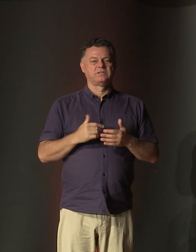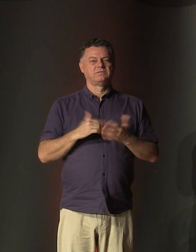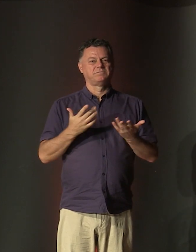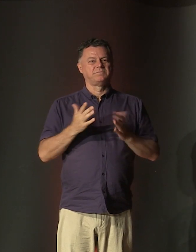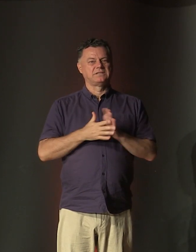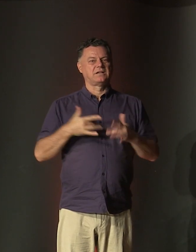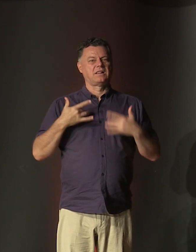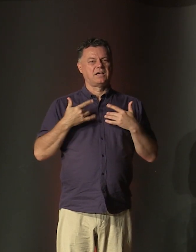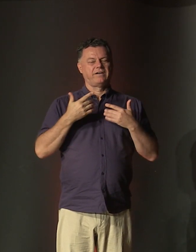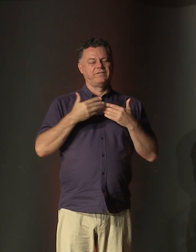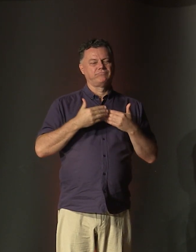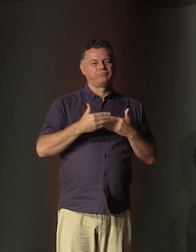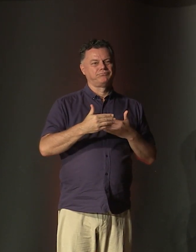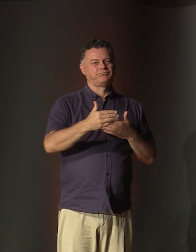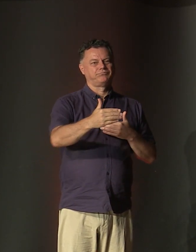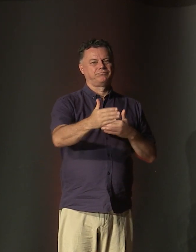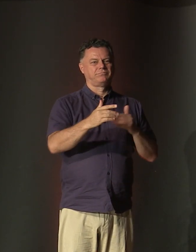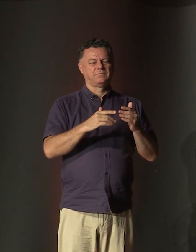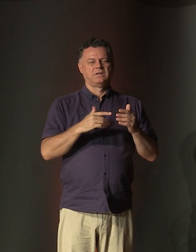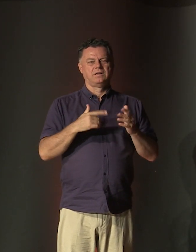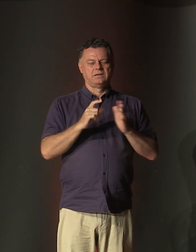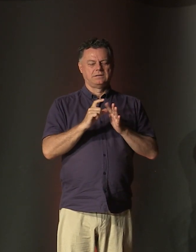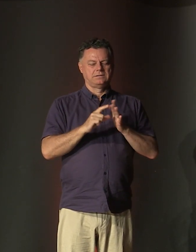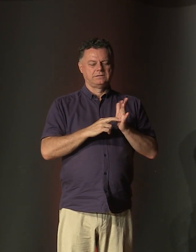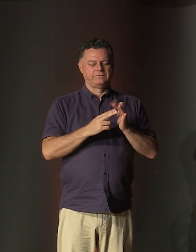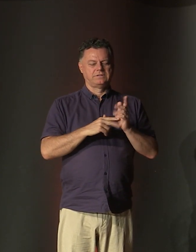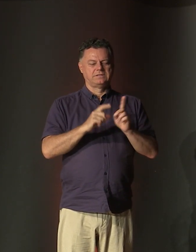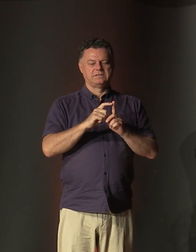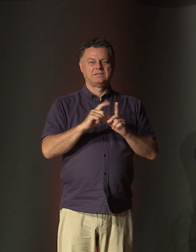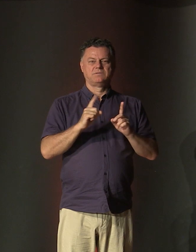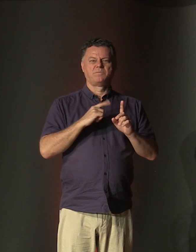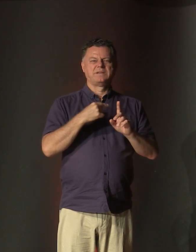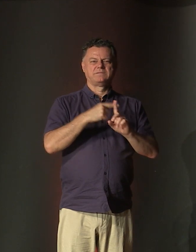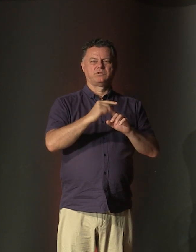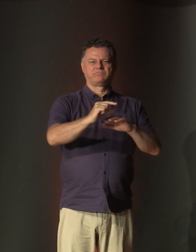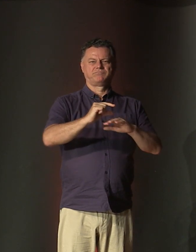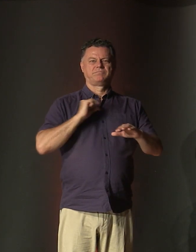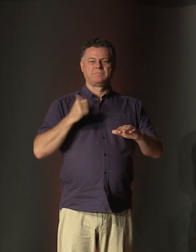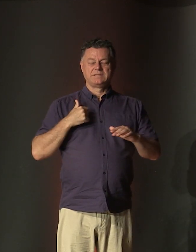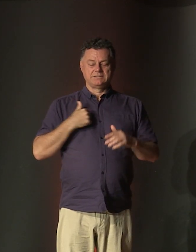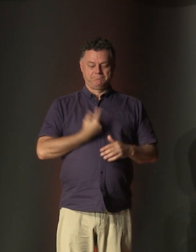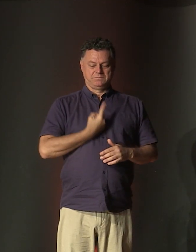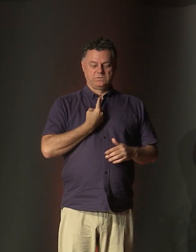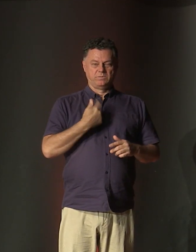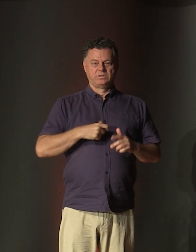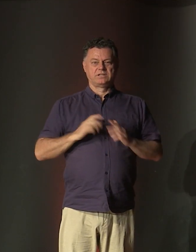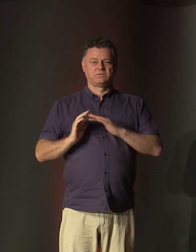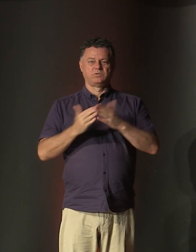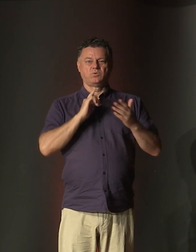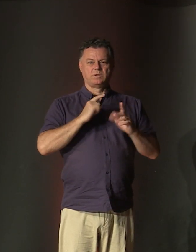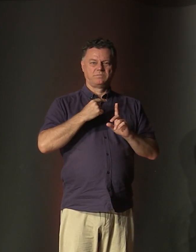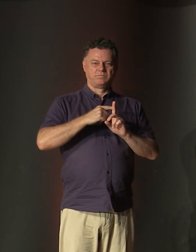longevity dividend as just that, a dividend. Positive outcomes for the individual and society,